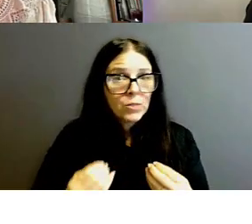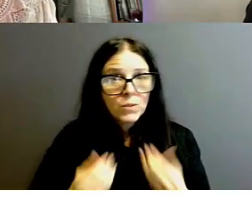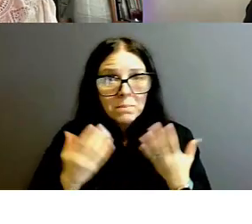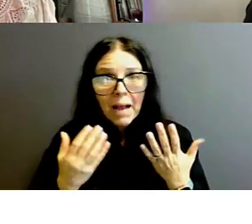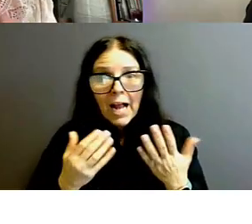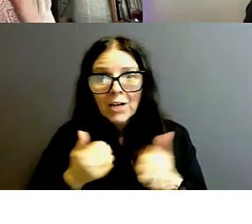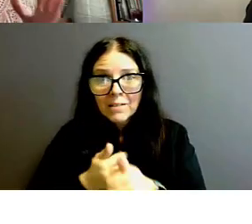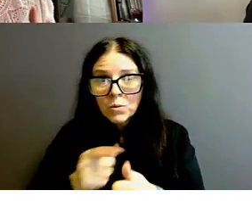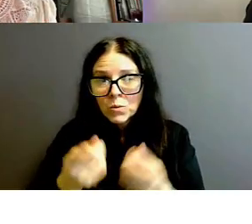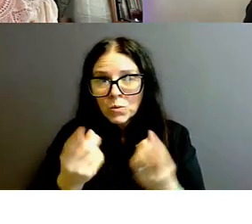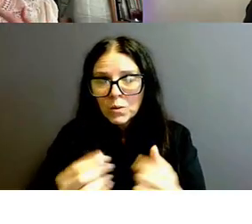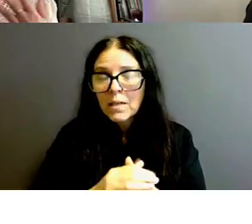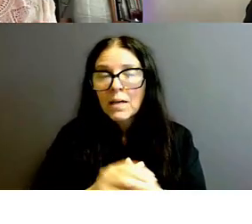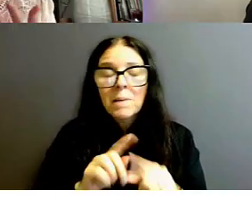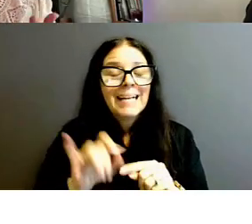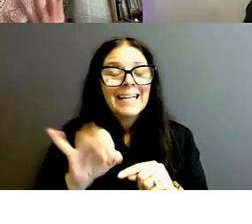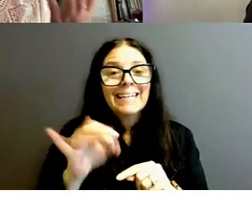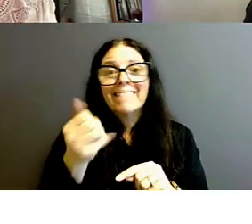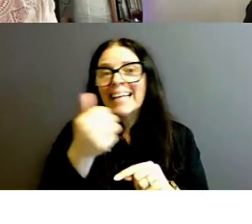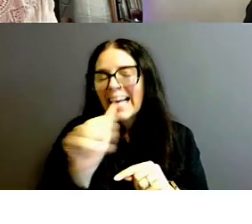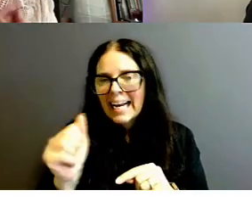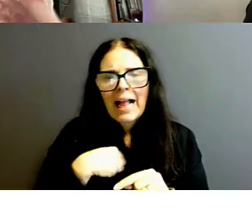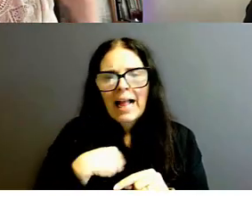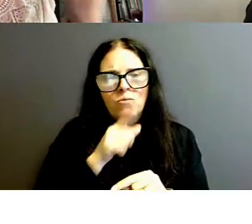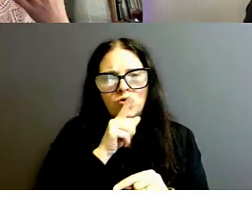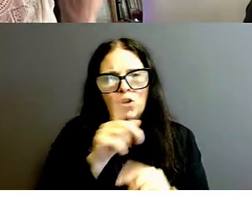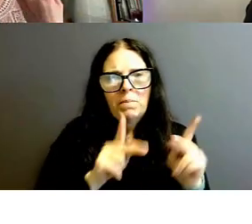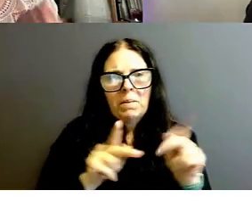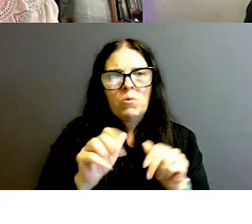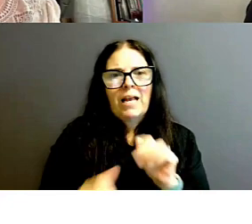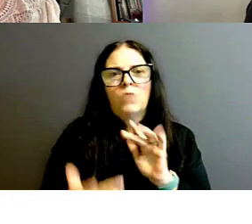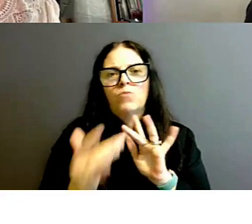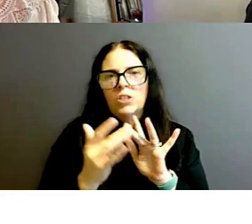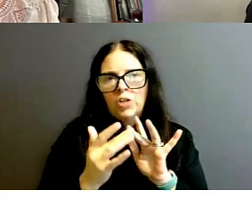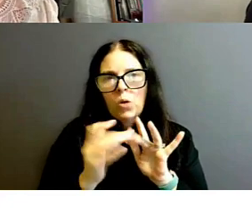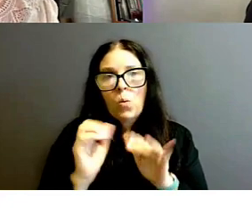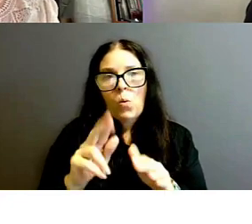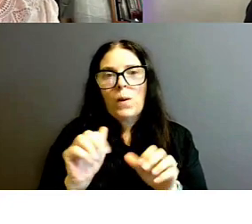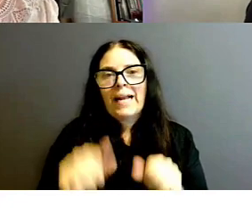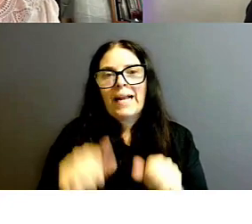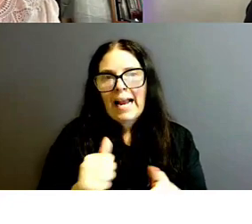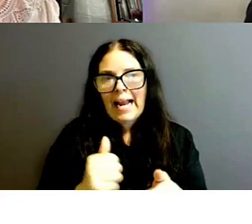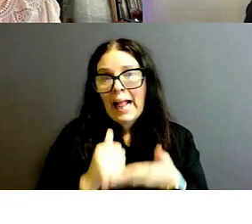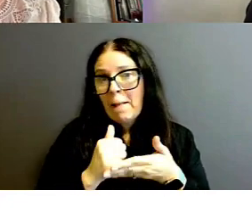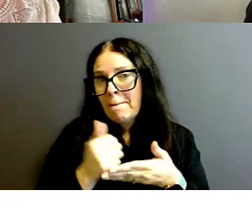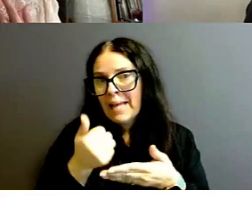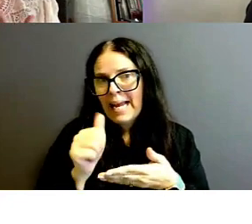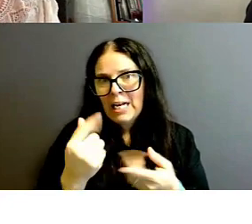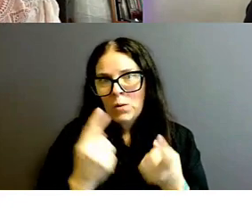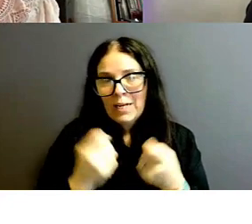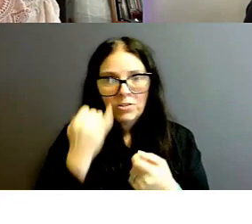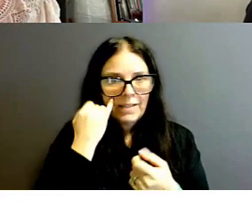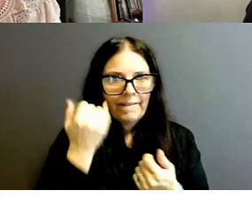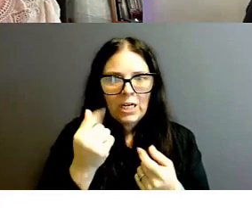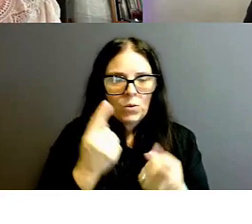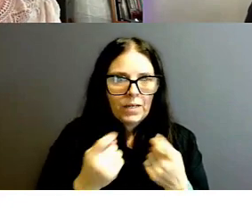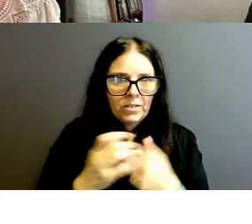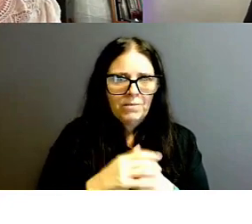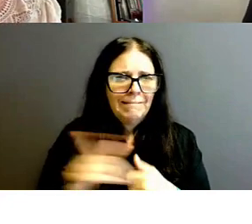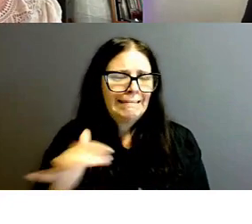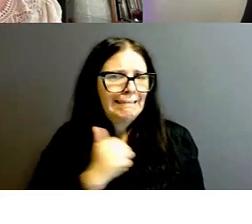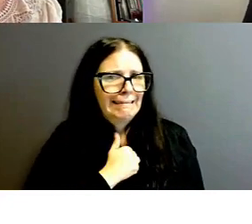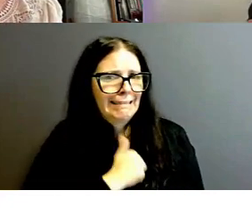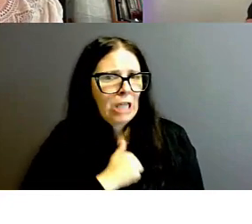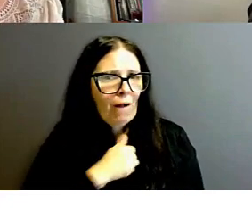you're doing. But if anything, I'm sure people can reach out to you or we can, Yes, help thank if you. any questions For arise. sure. We'll be I very happy to do apologize for that.